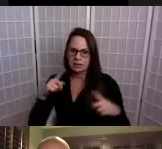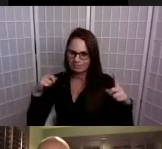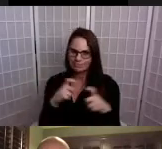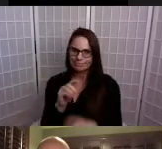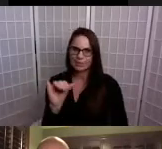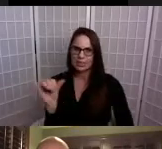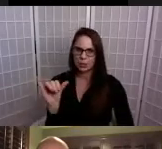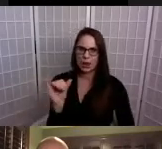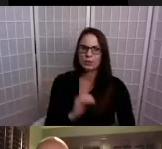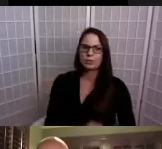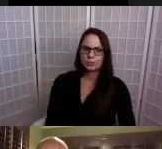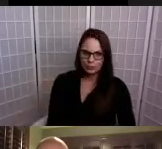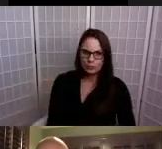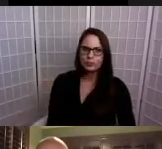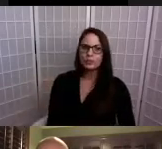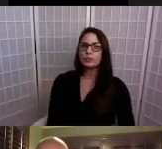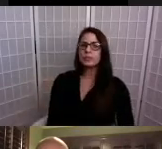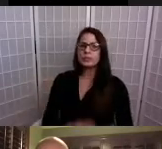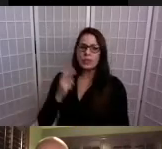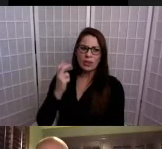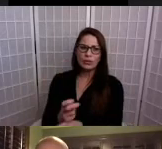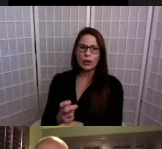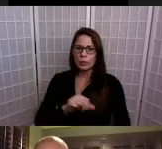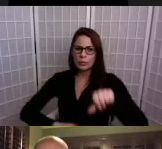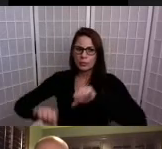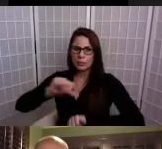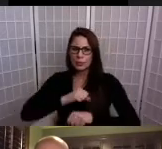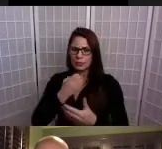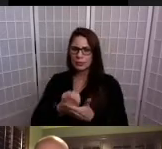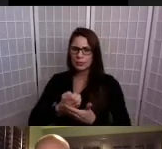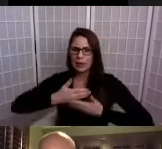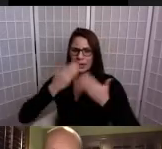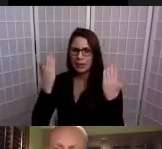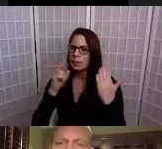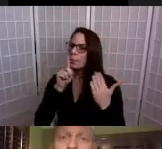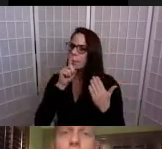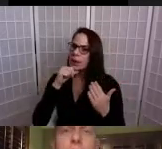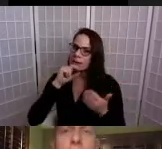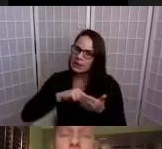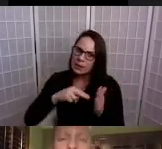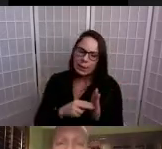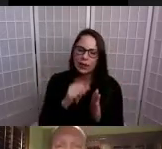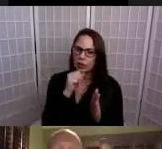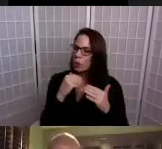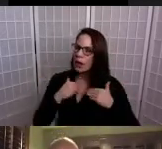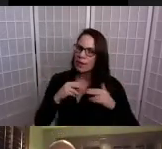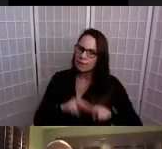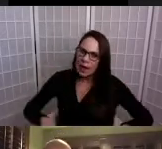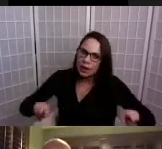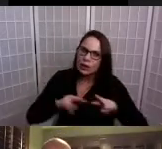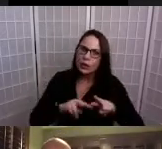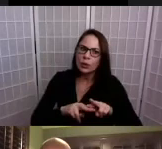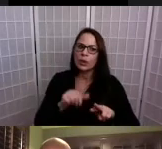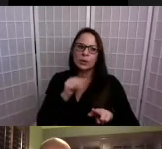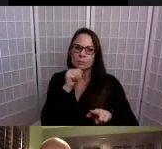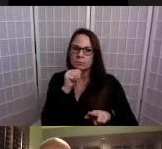So again, firm scientific evidence is lacking, which doesn't mean there's not value to these, or doesn't mean there's not an indication to perform these, but